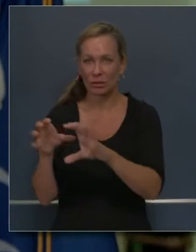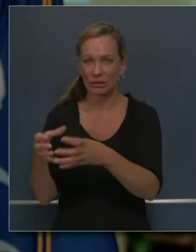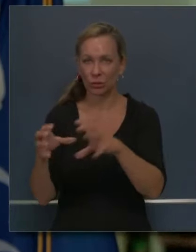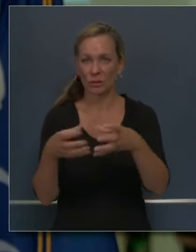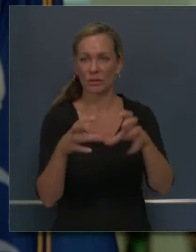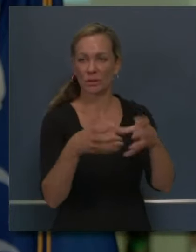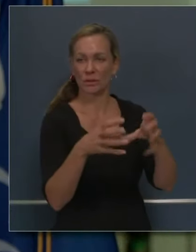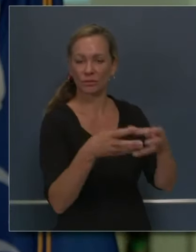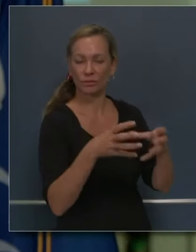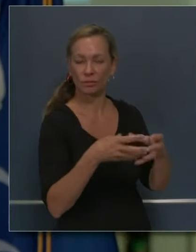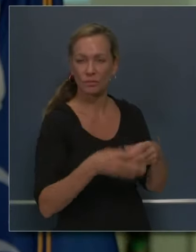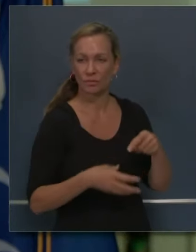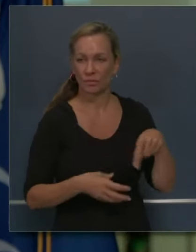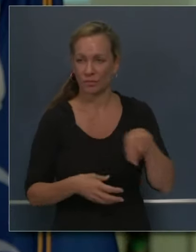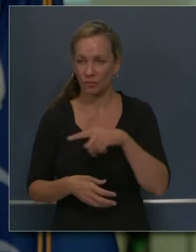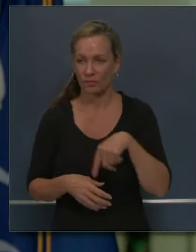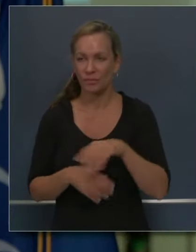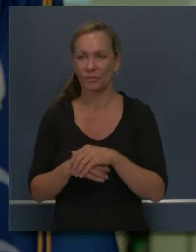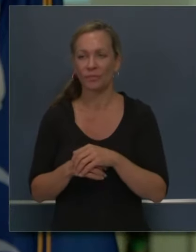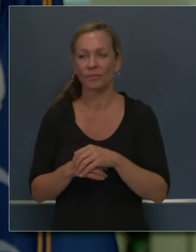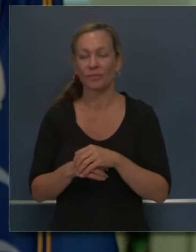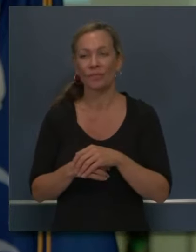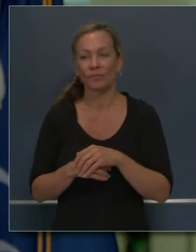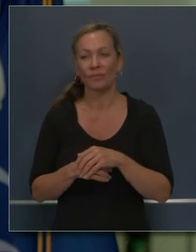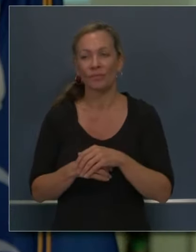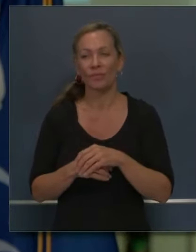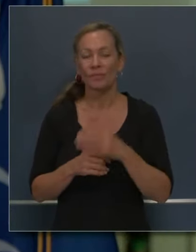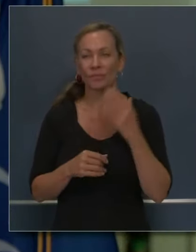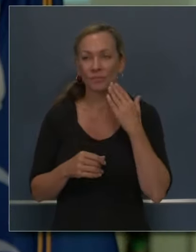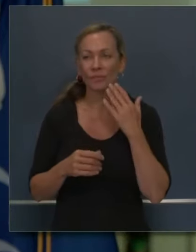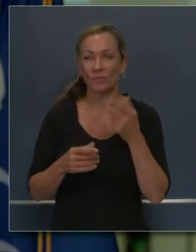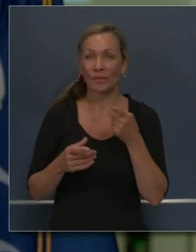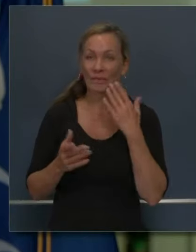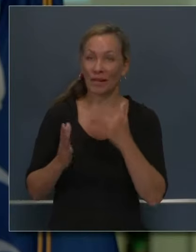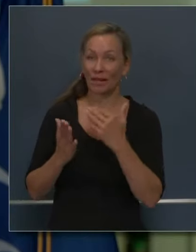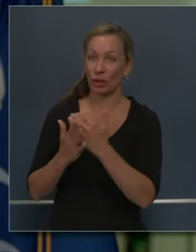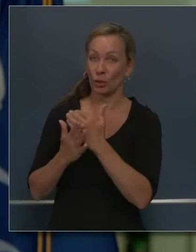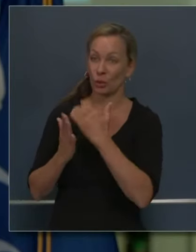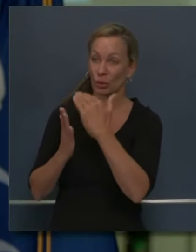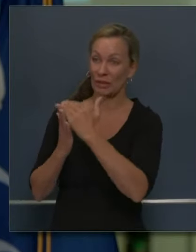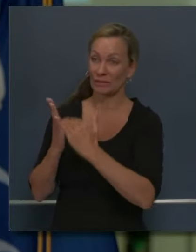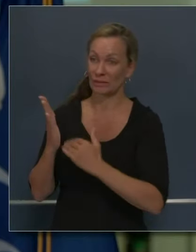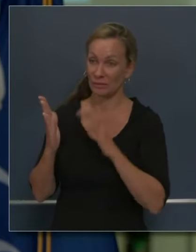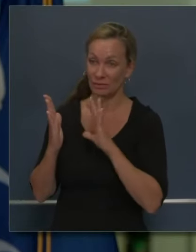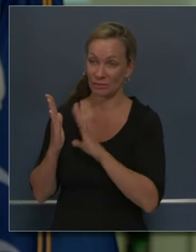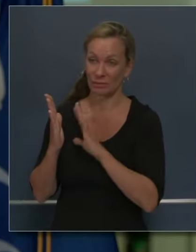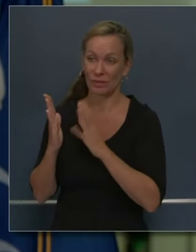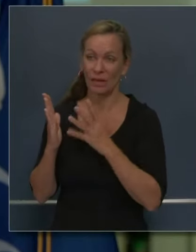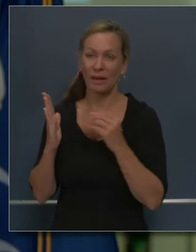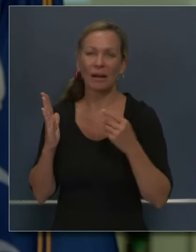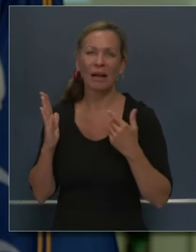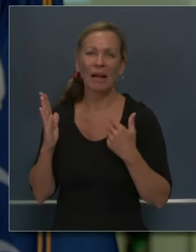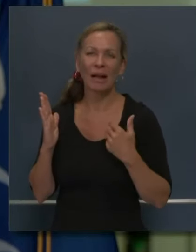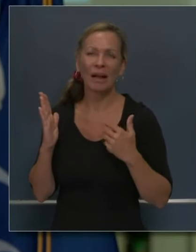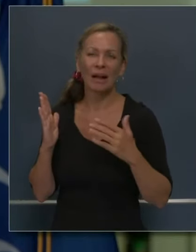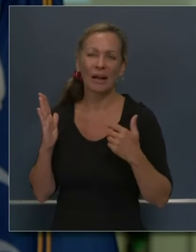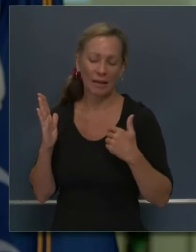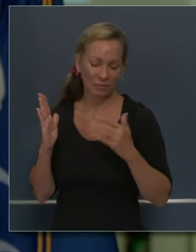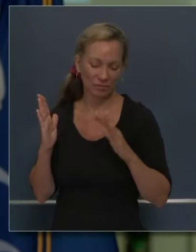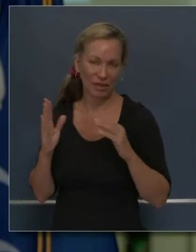light. I think we're very pleased by the progress we made yesterday. More progress will be made in the next couple of days. We'll be getting that out there